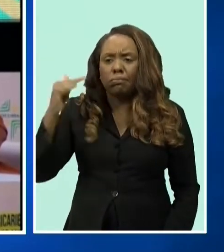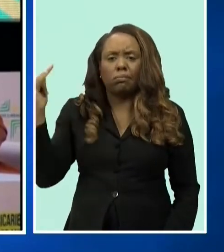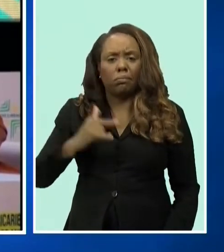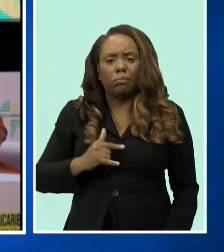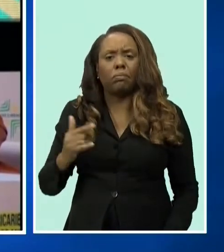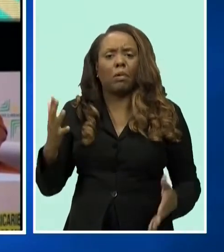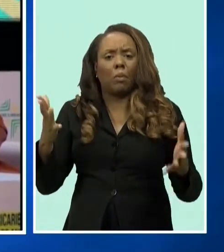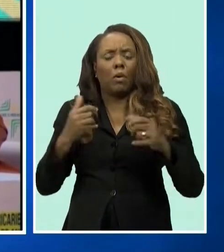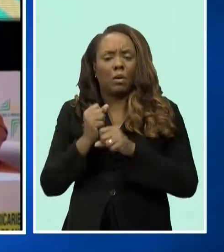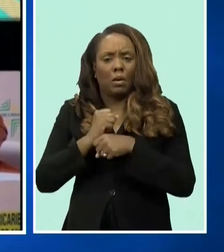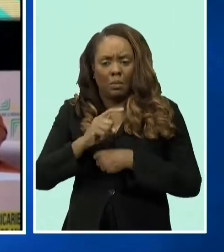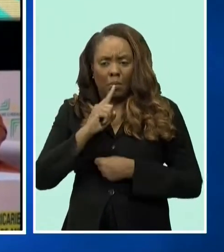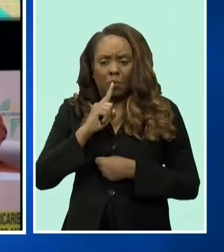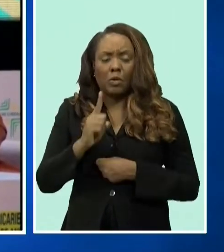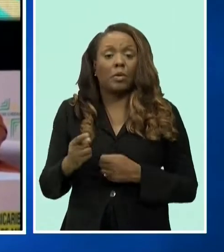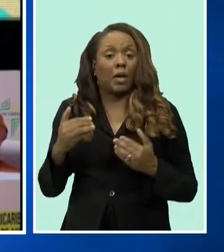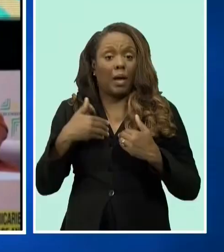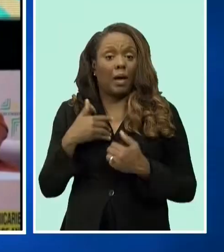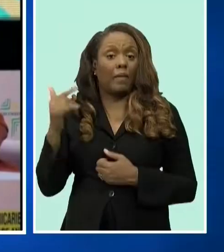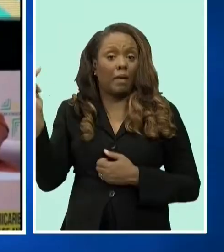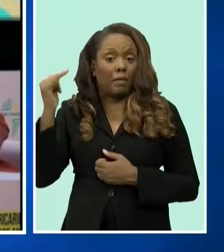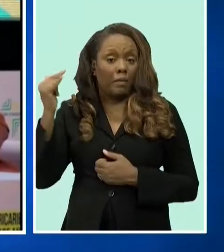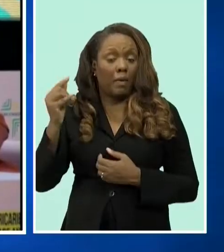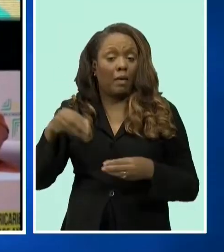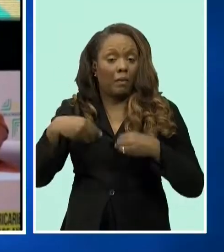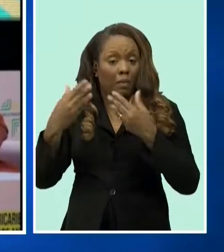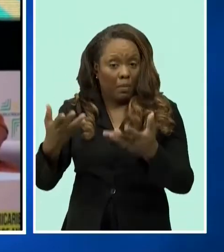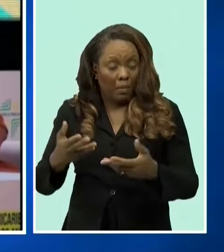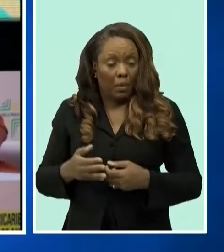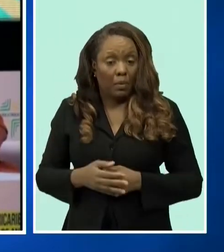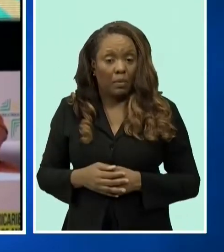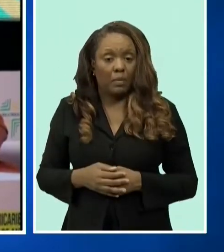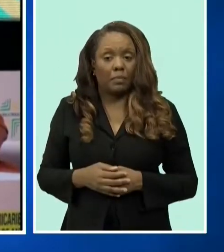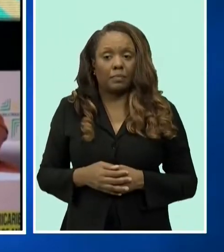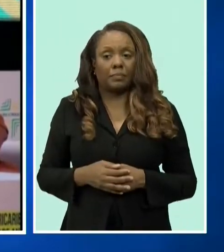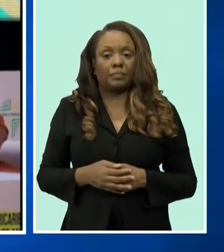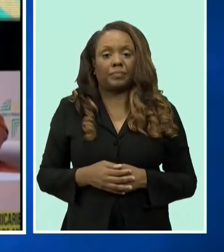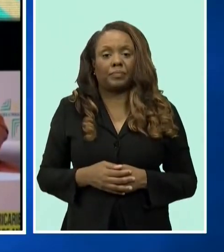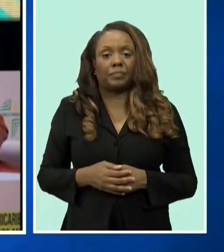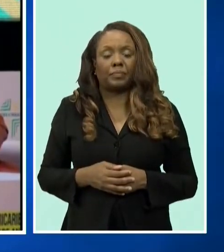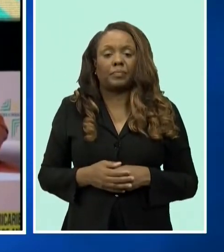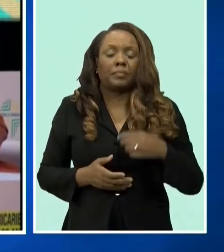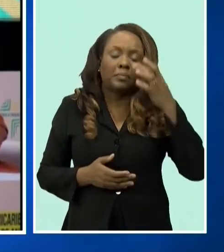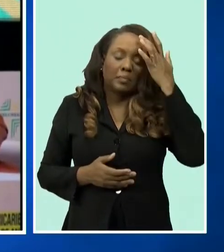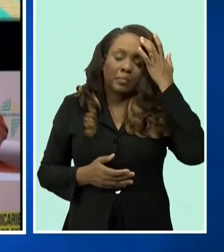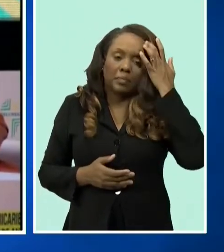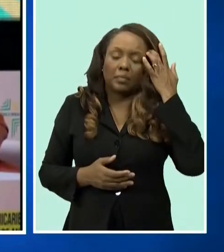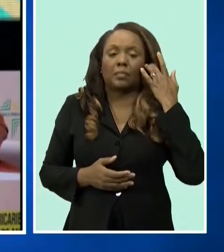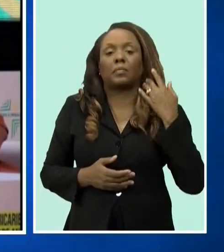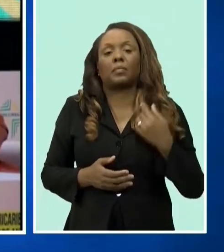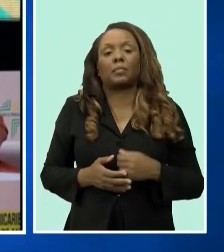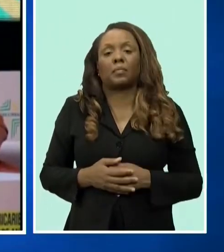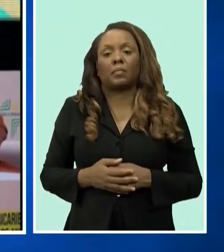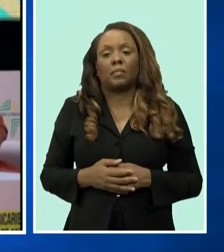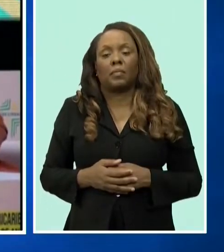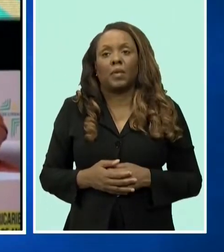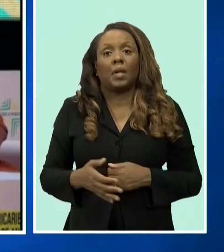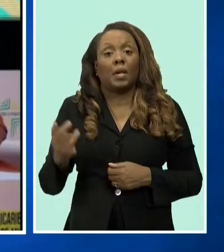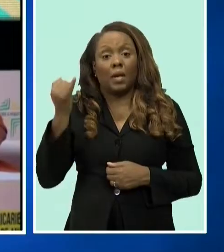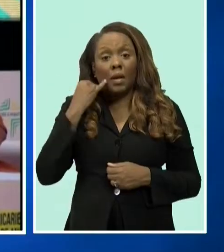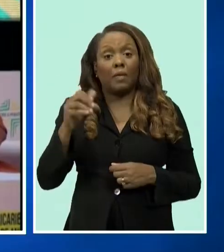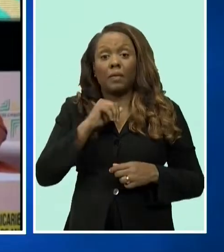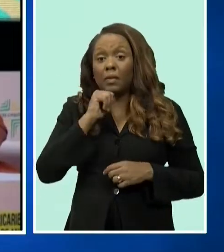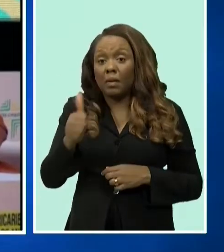an aircraft on the corridor. But if there is no commercial case, I don't see how that happens. And